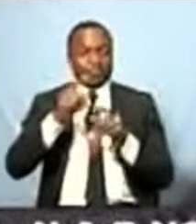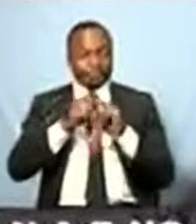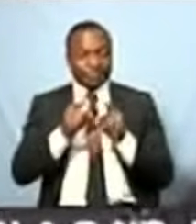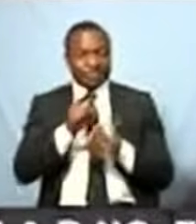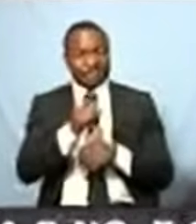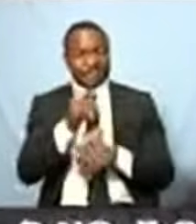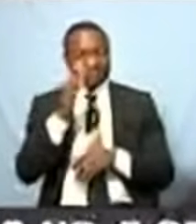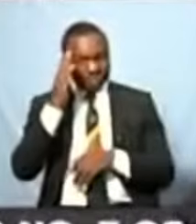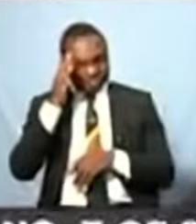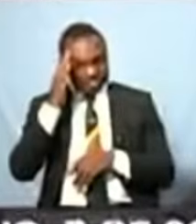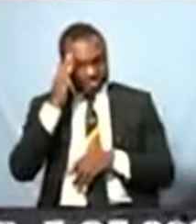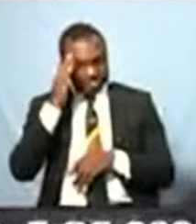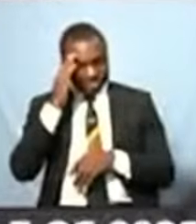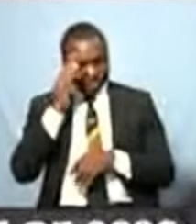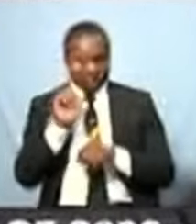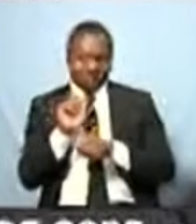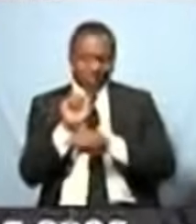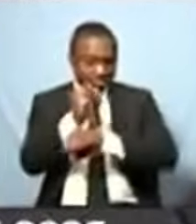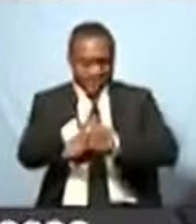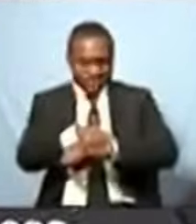popular, they